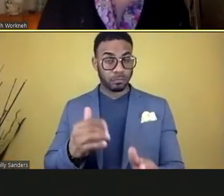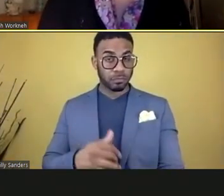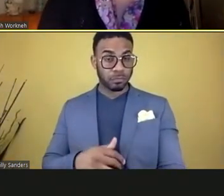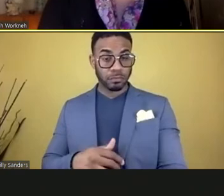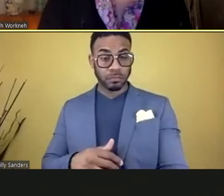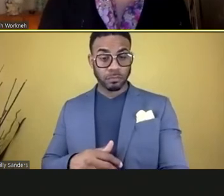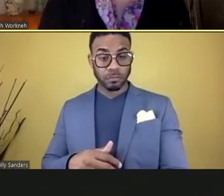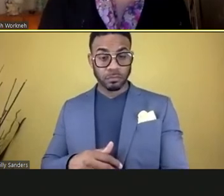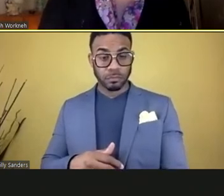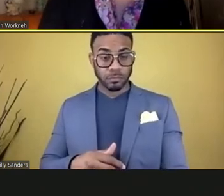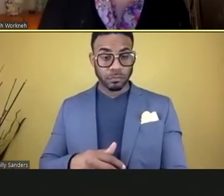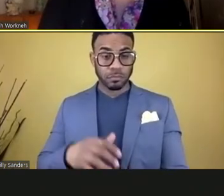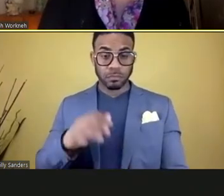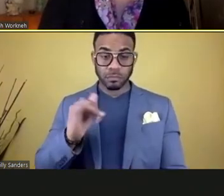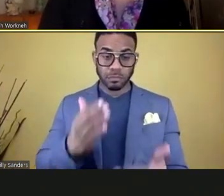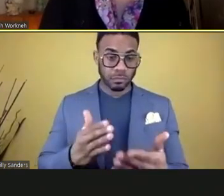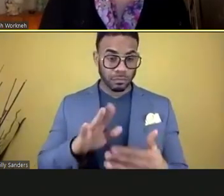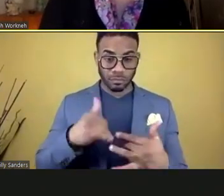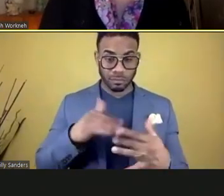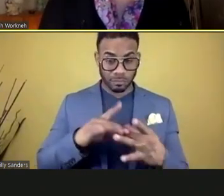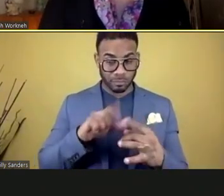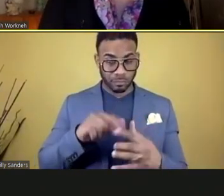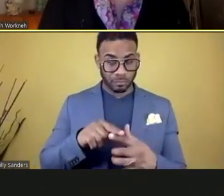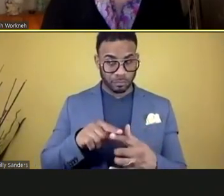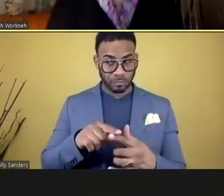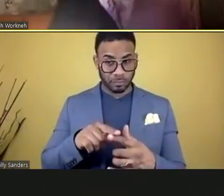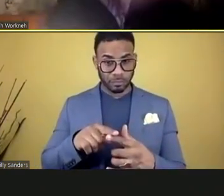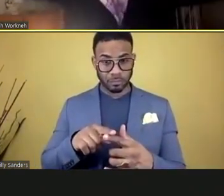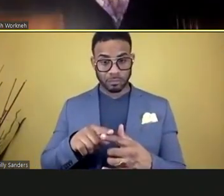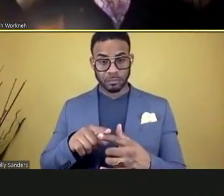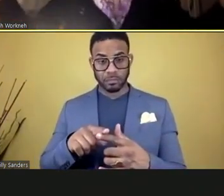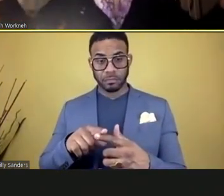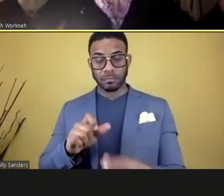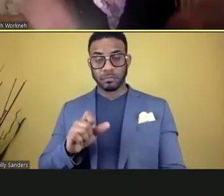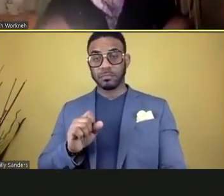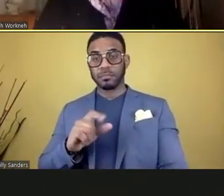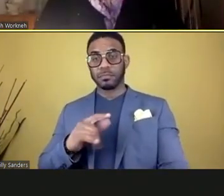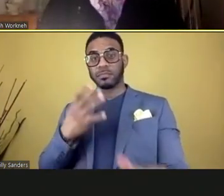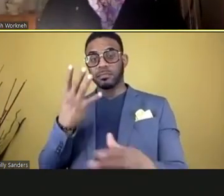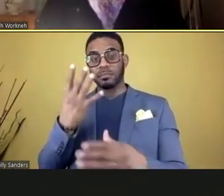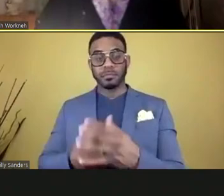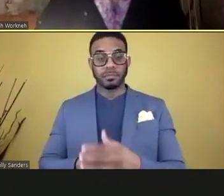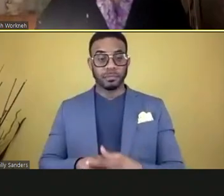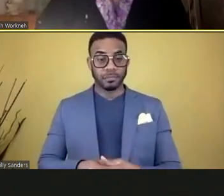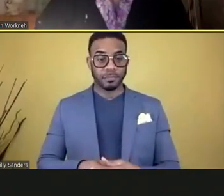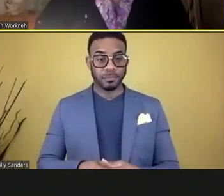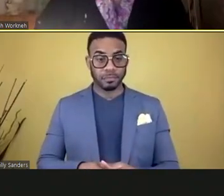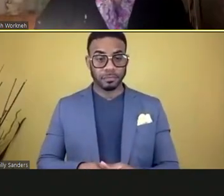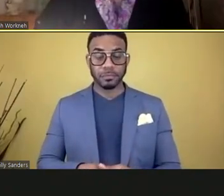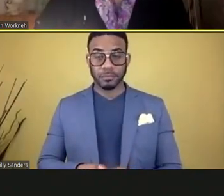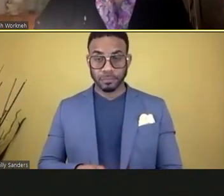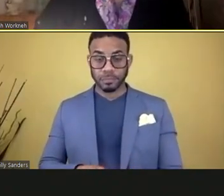That's maybe all I can say about there's a lot missing.